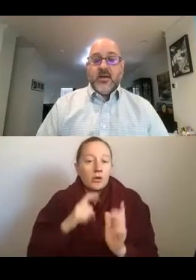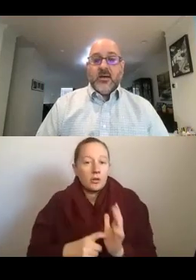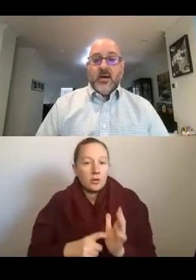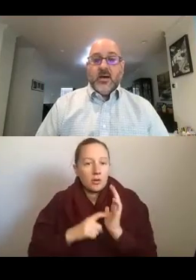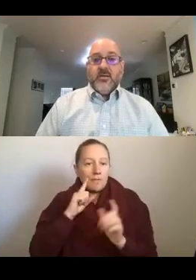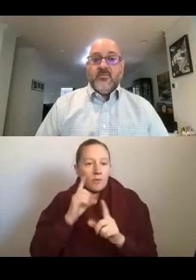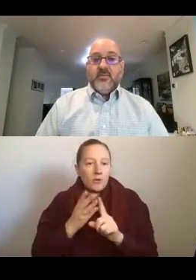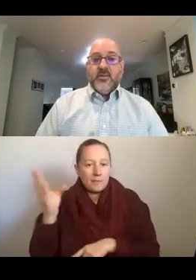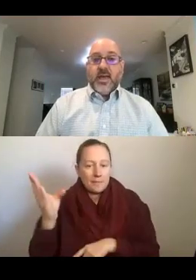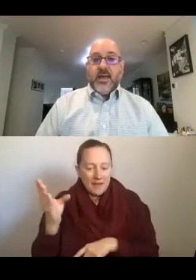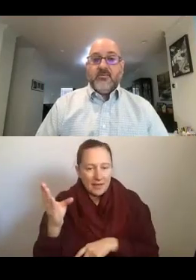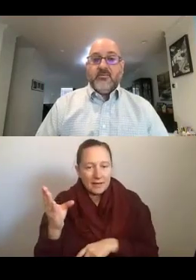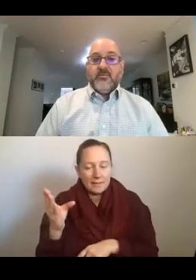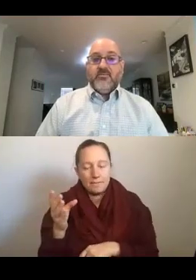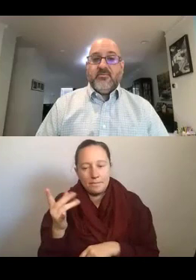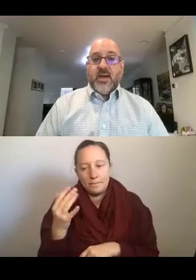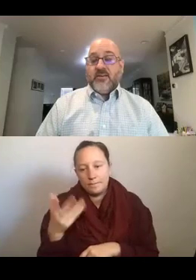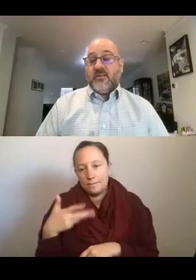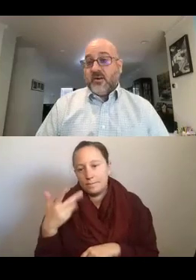a